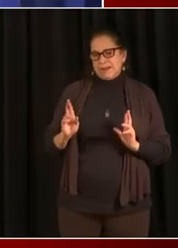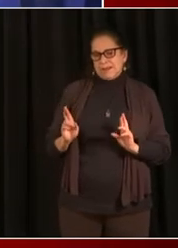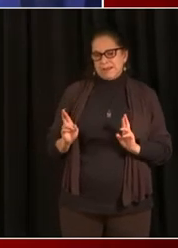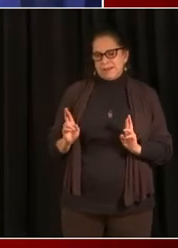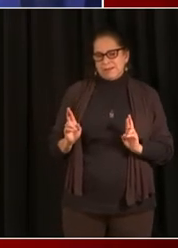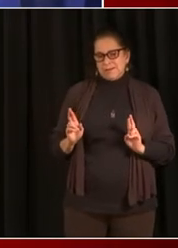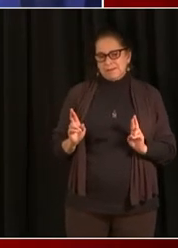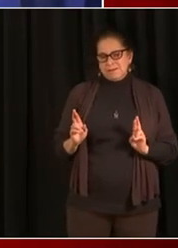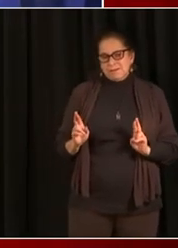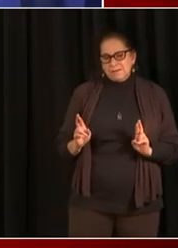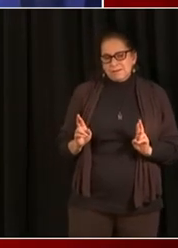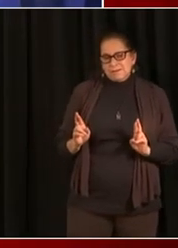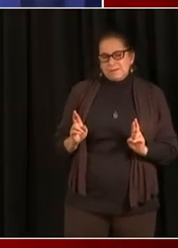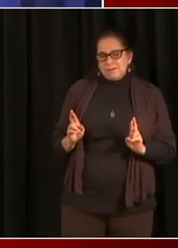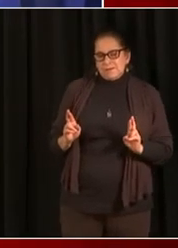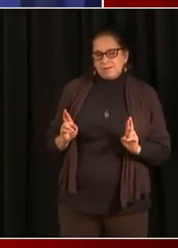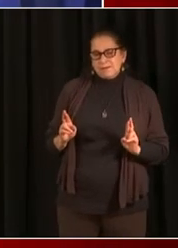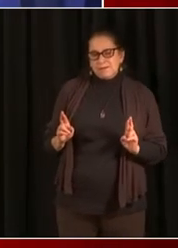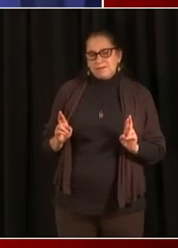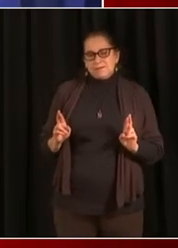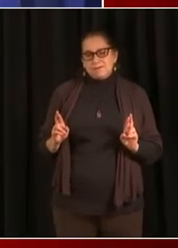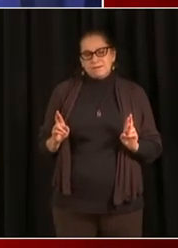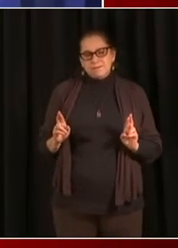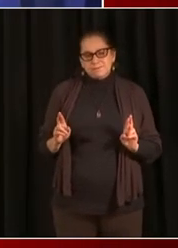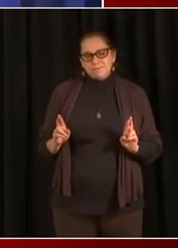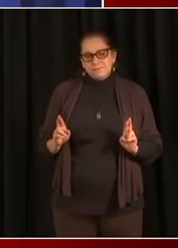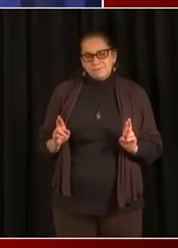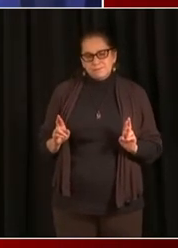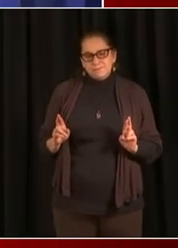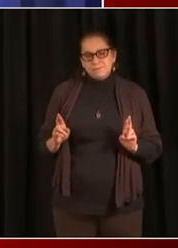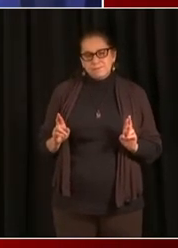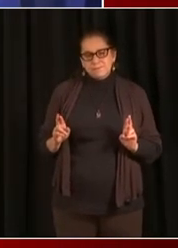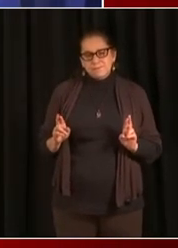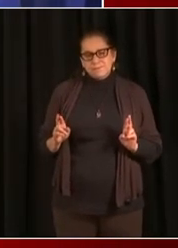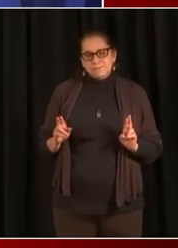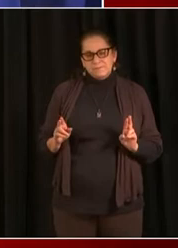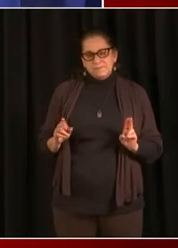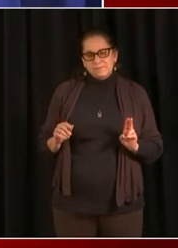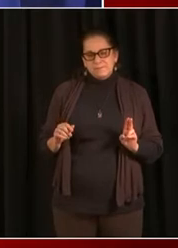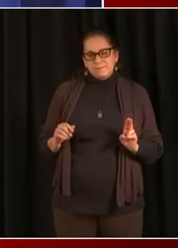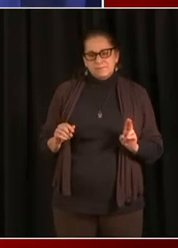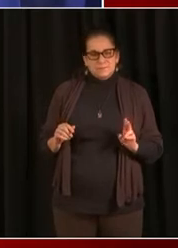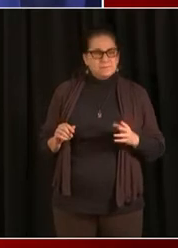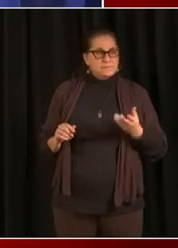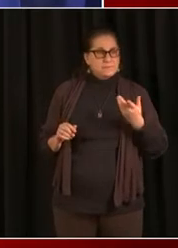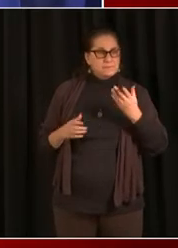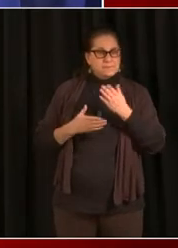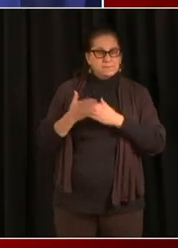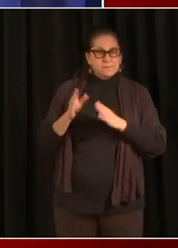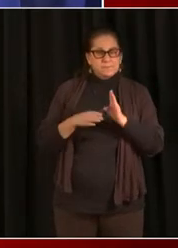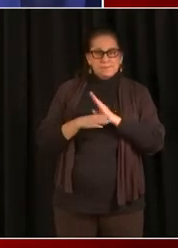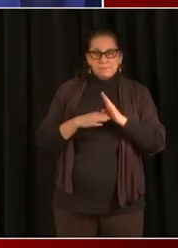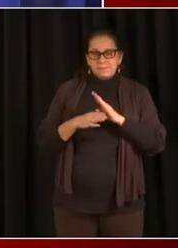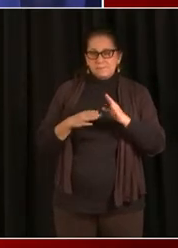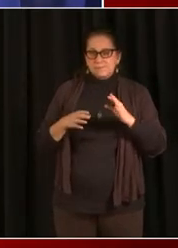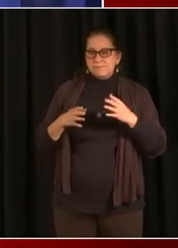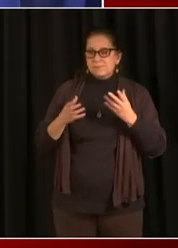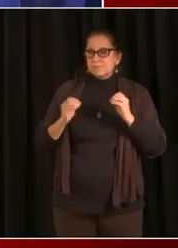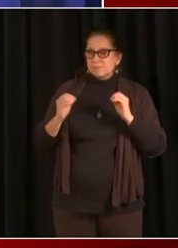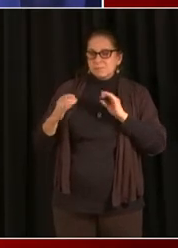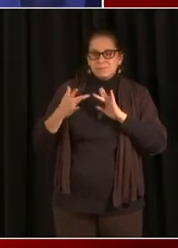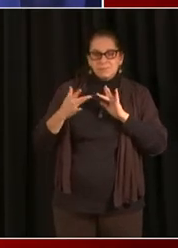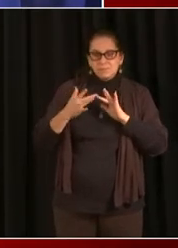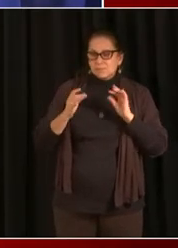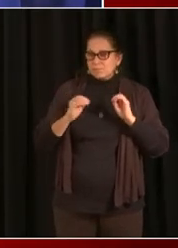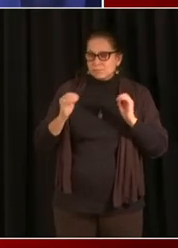available. But we do encourage you. We have had some experiences where businesses have not reached out or responded. So I'm strongly